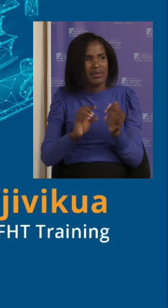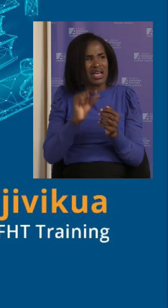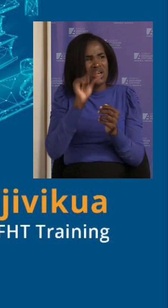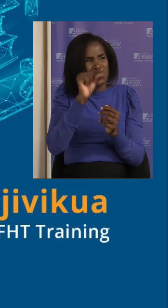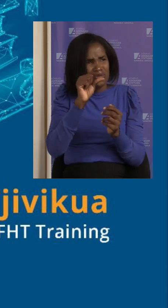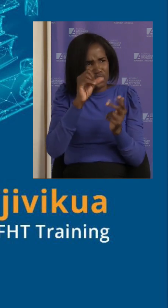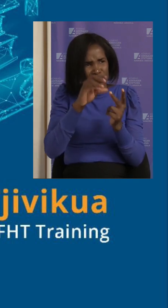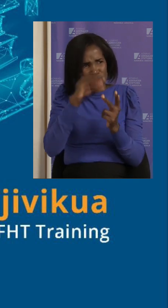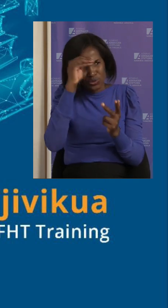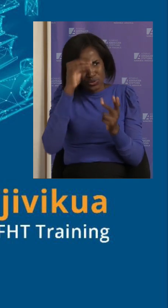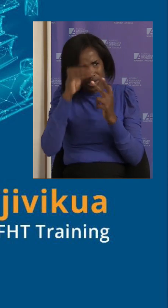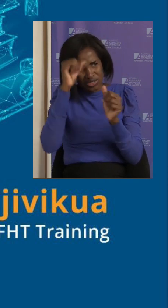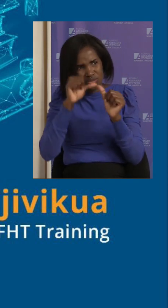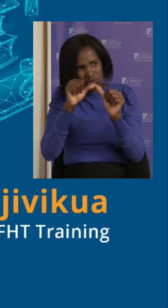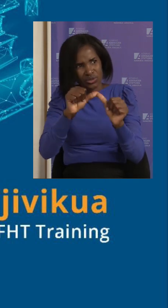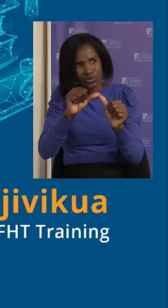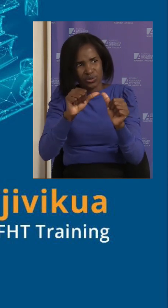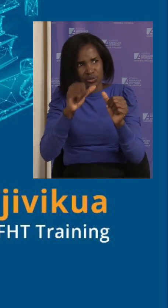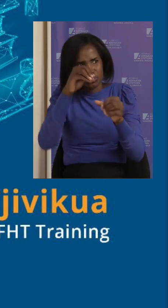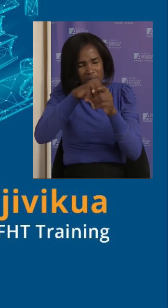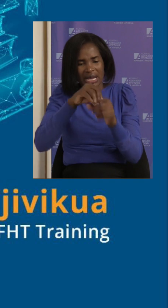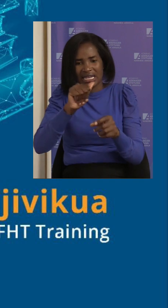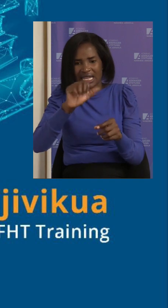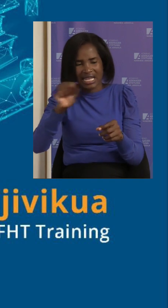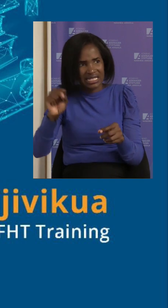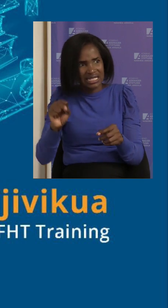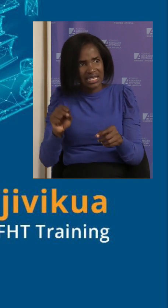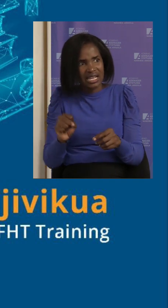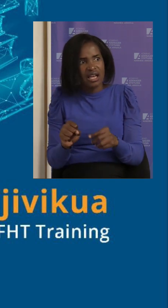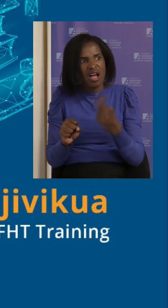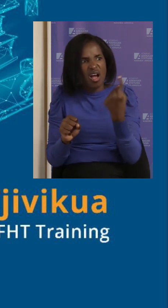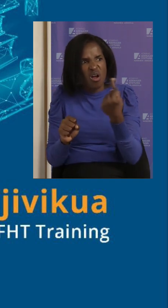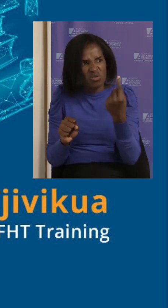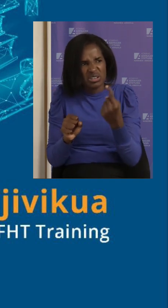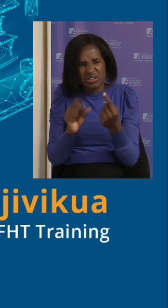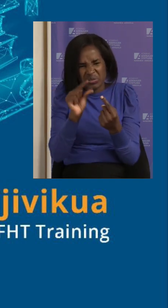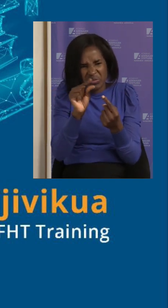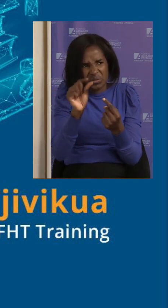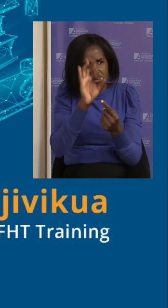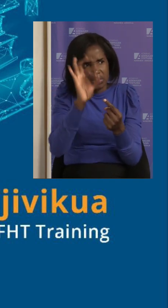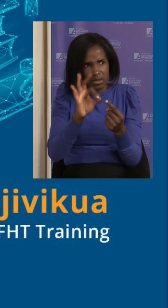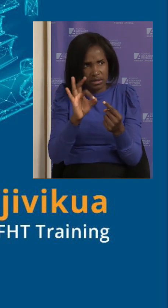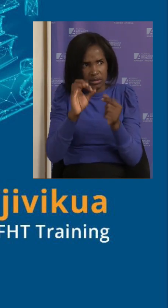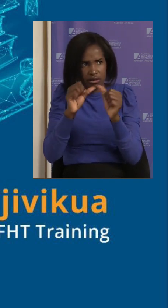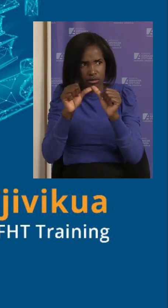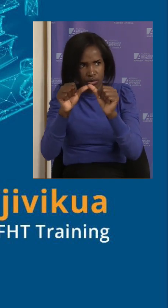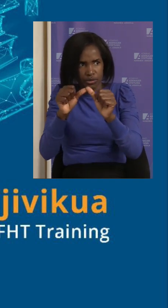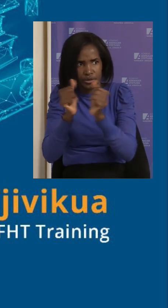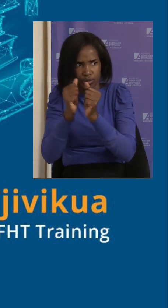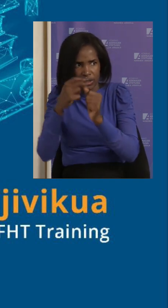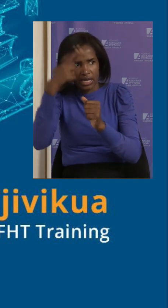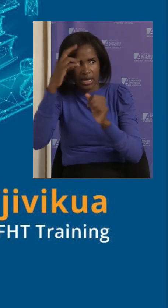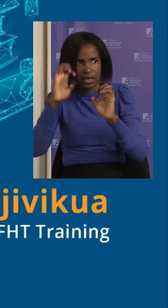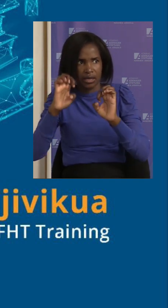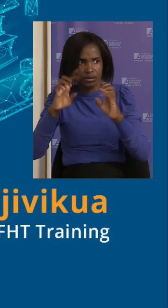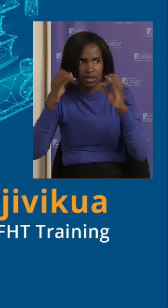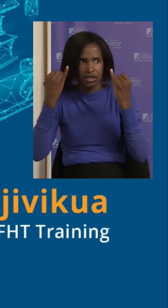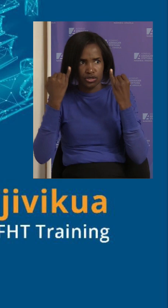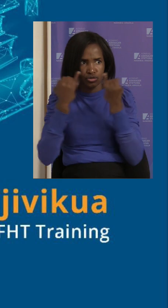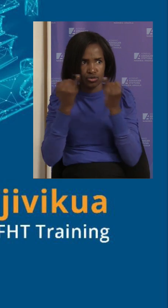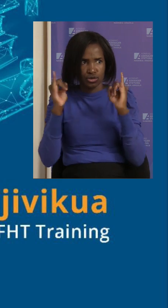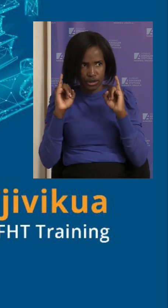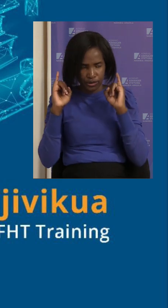newly created advanced subsidiary, which also produces a mere number of students to enter higher education institutions. The